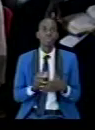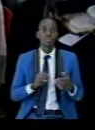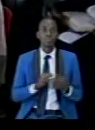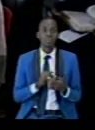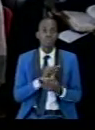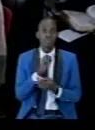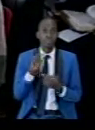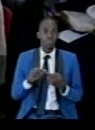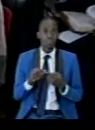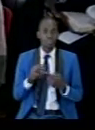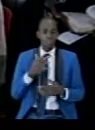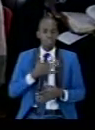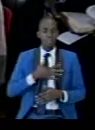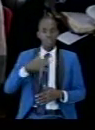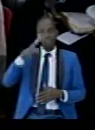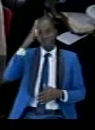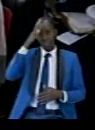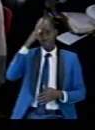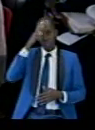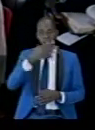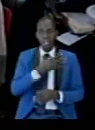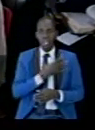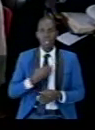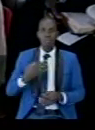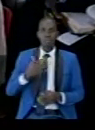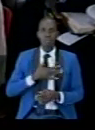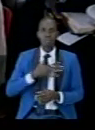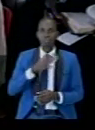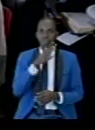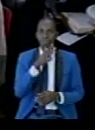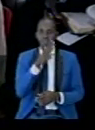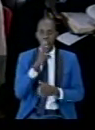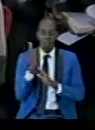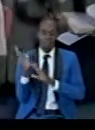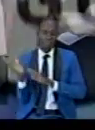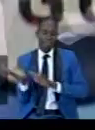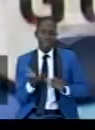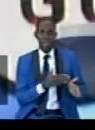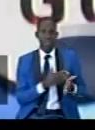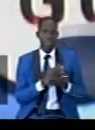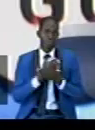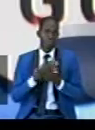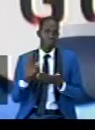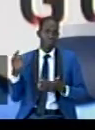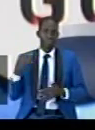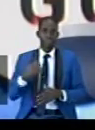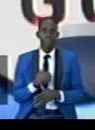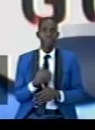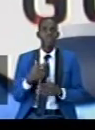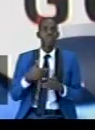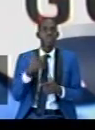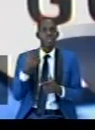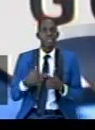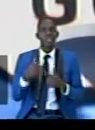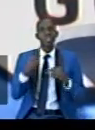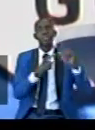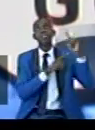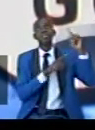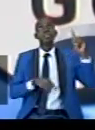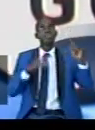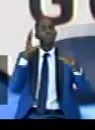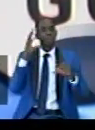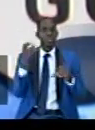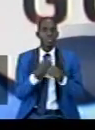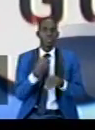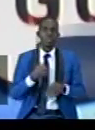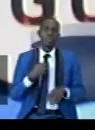father and my mother forsake me, then the Lord will take me